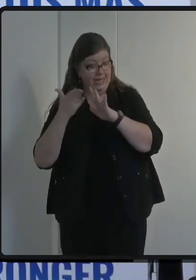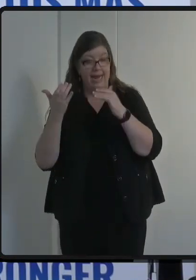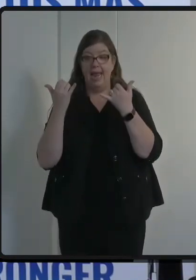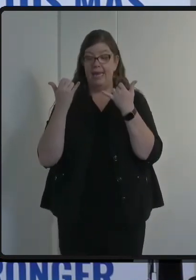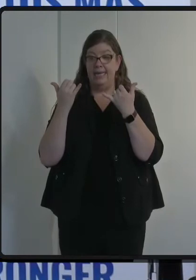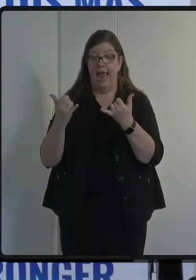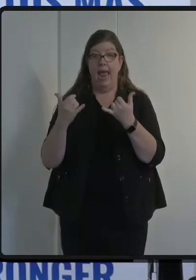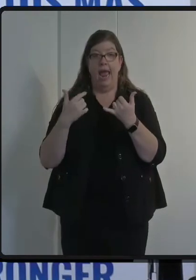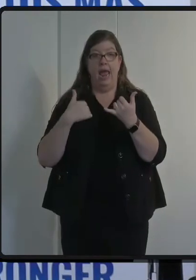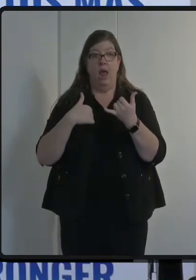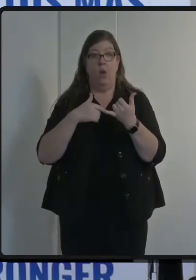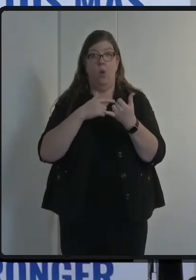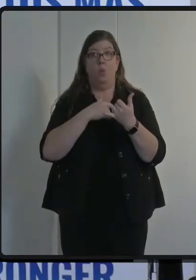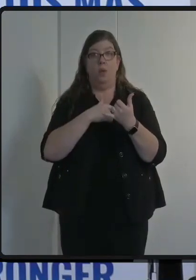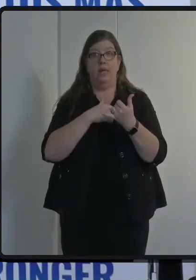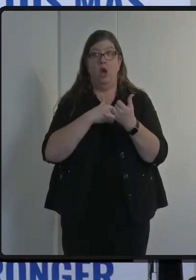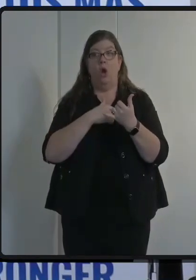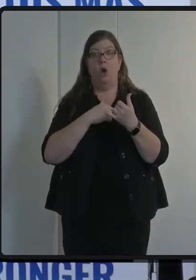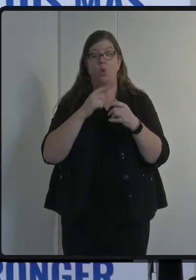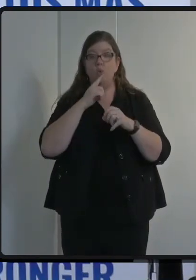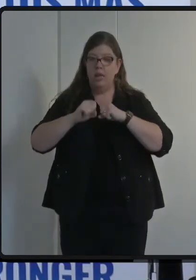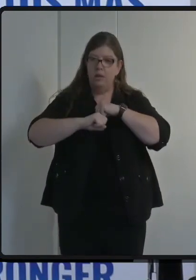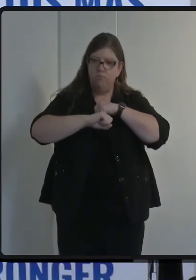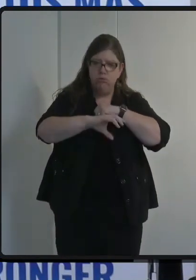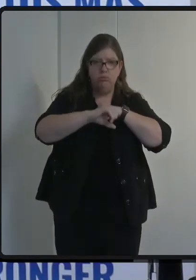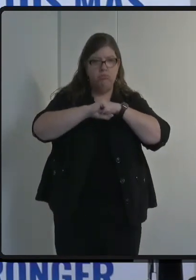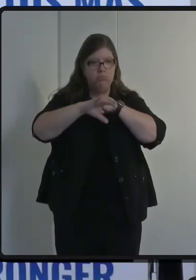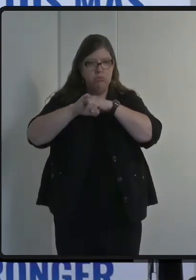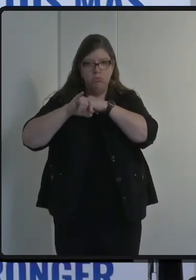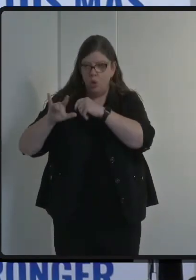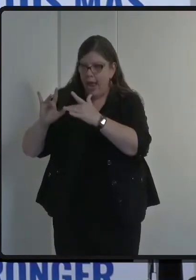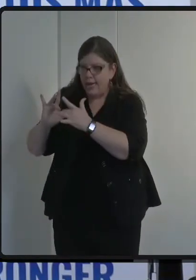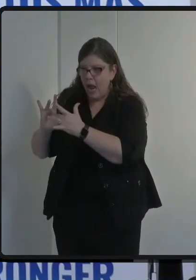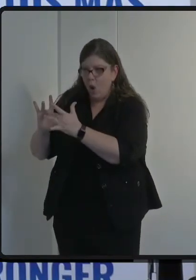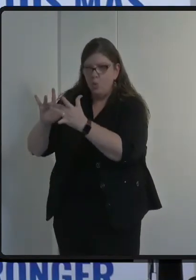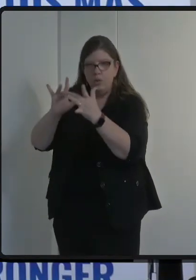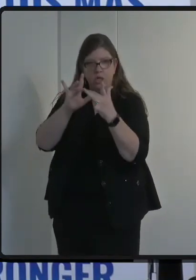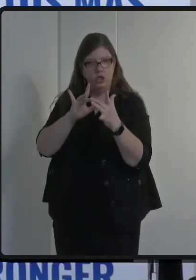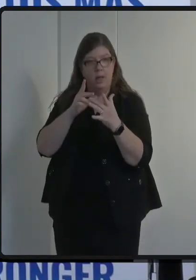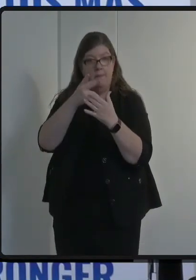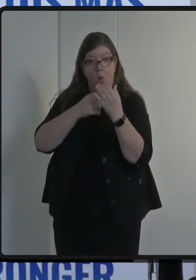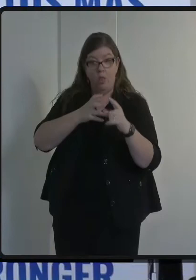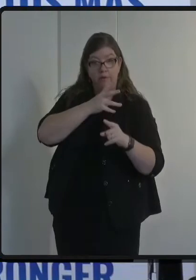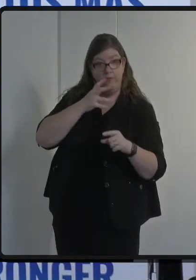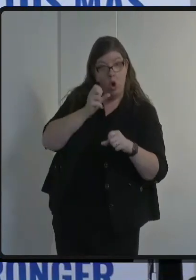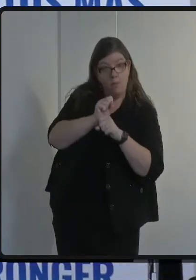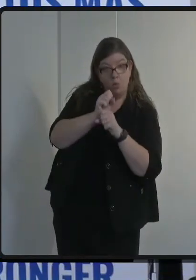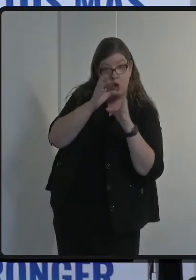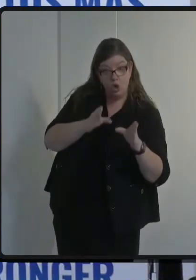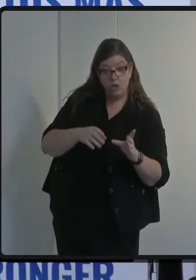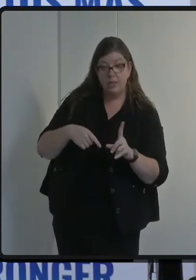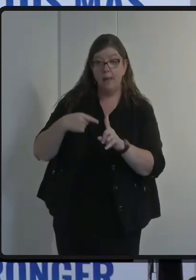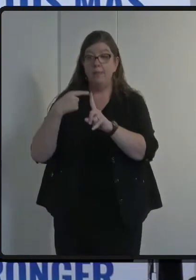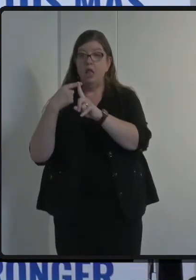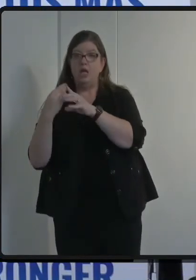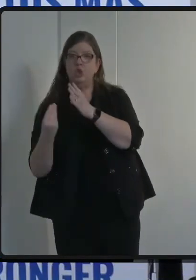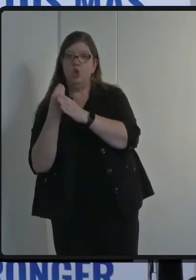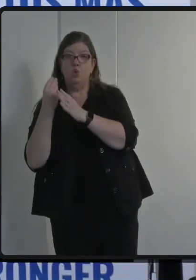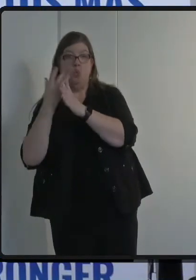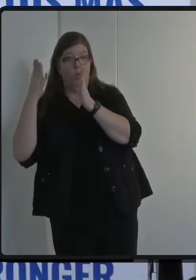now broadly advertising and outreaching both to the farm workers as well as to the